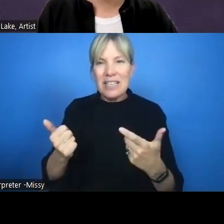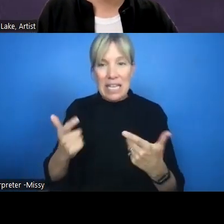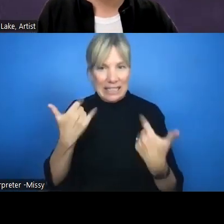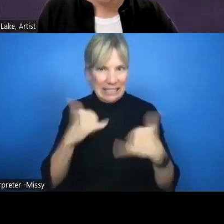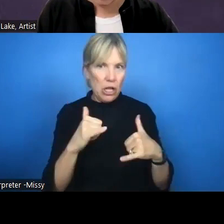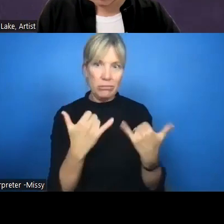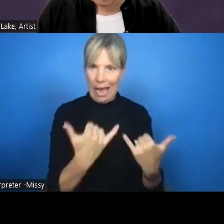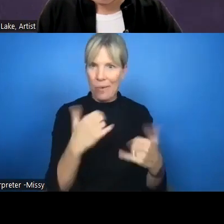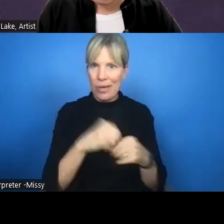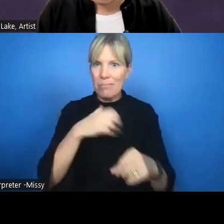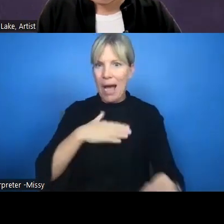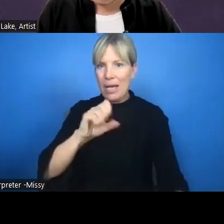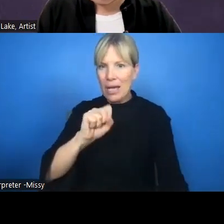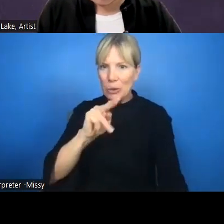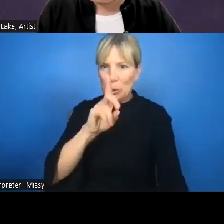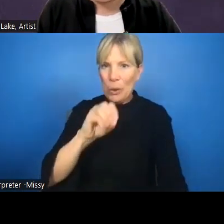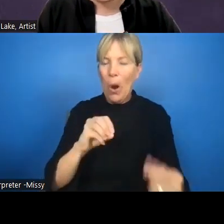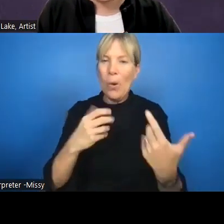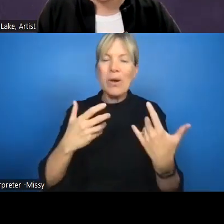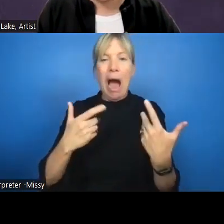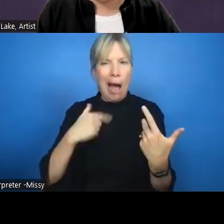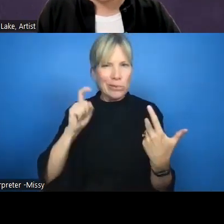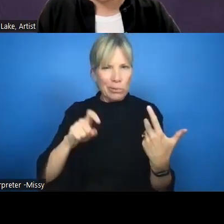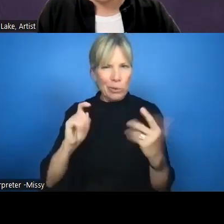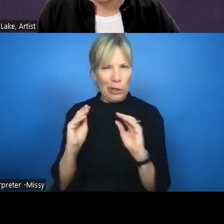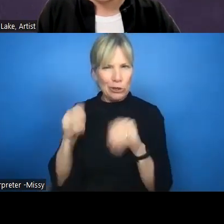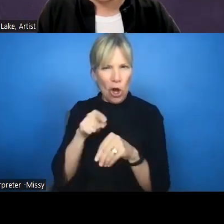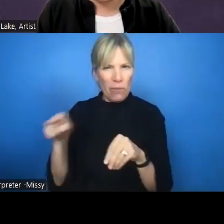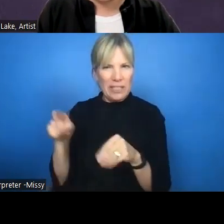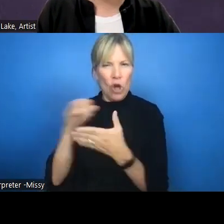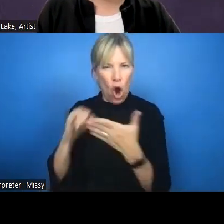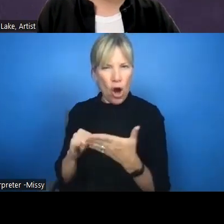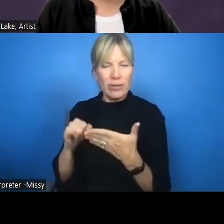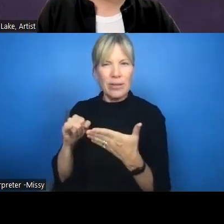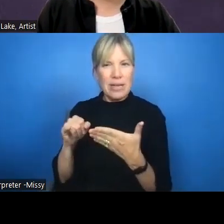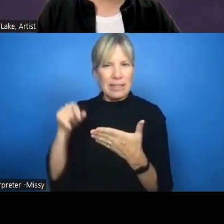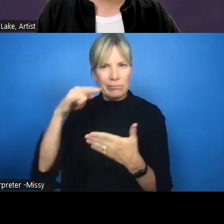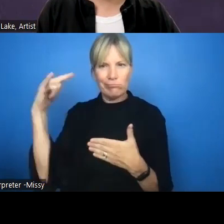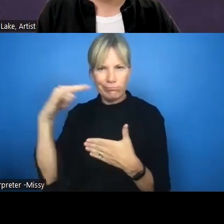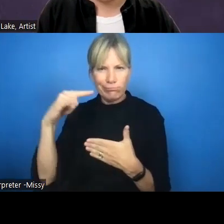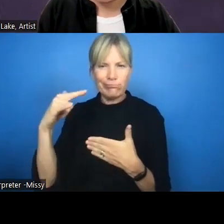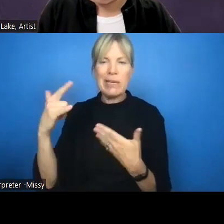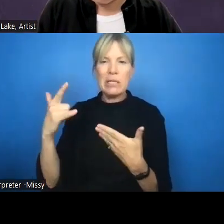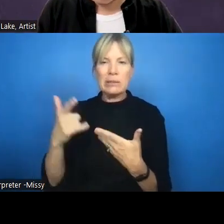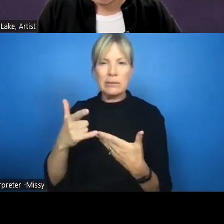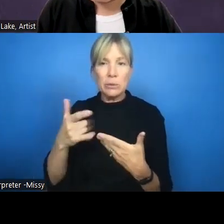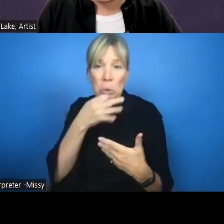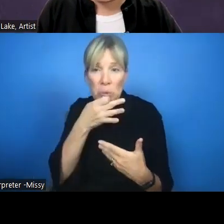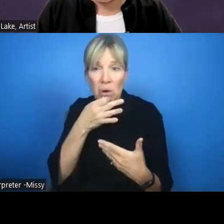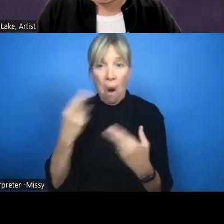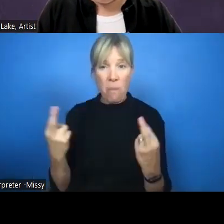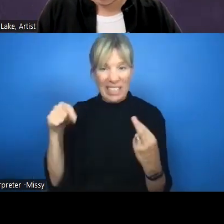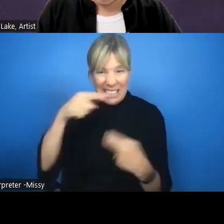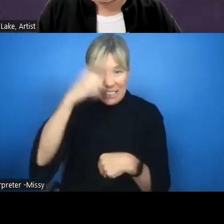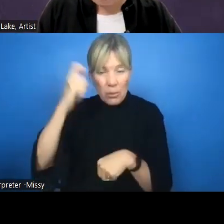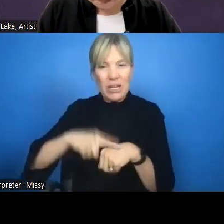studio. And then I'm supposed to install this this summer soon, hopefully.